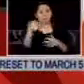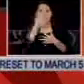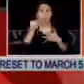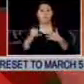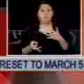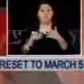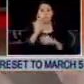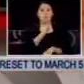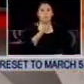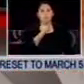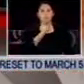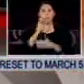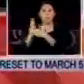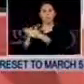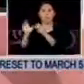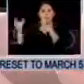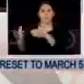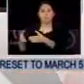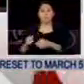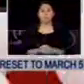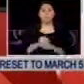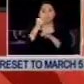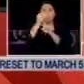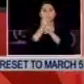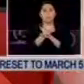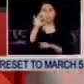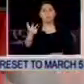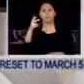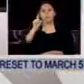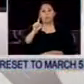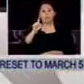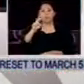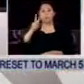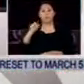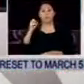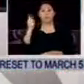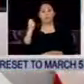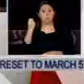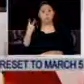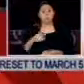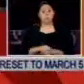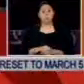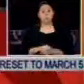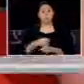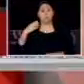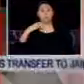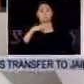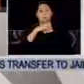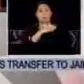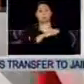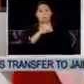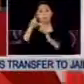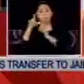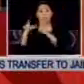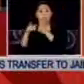Representatives. On January 31, 2012, the House of Representatives, through its prosecutors, filed